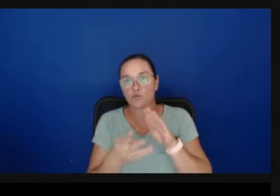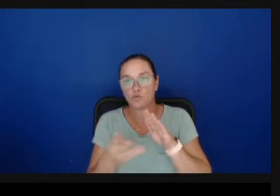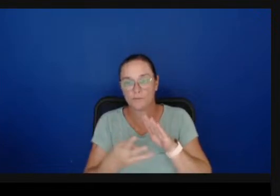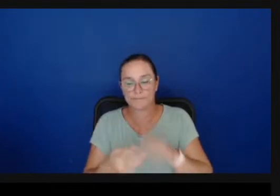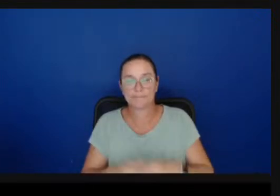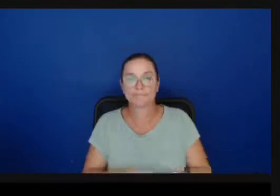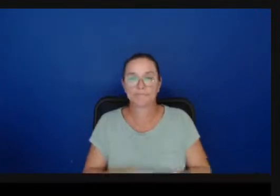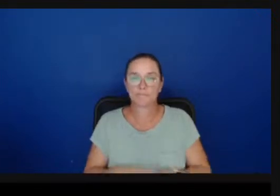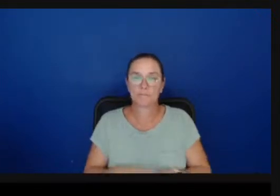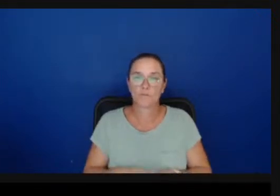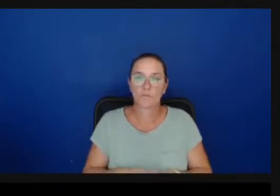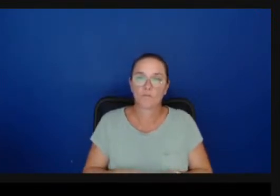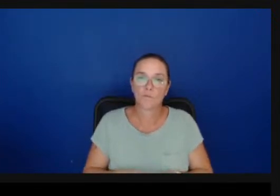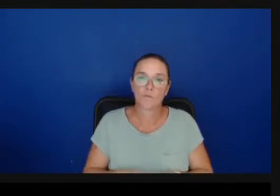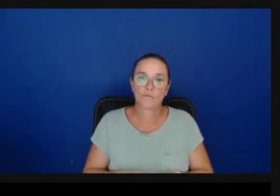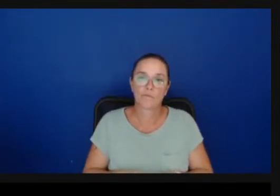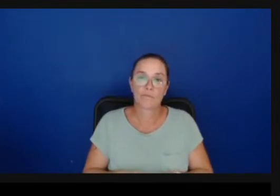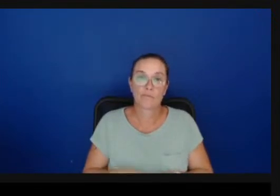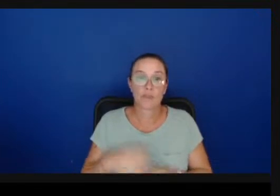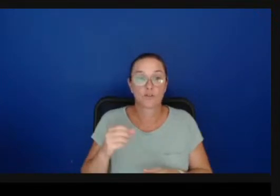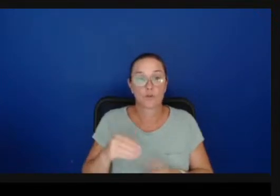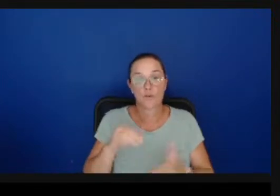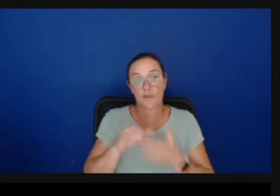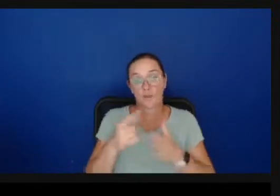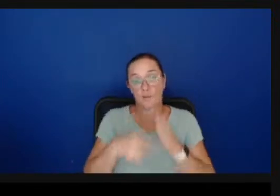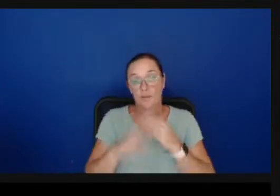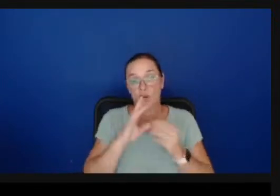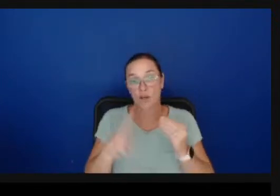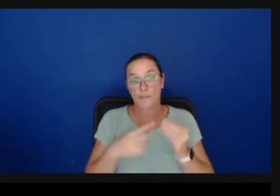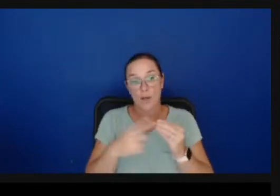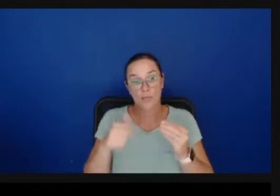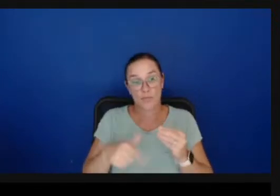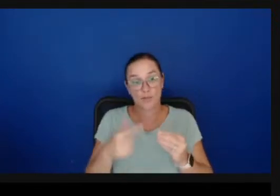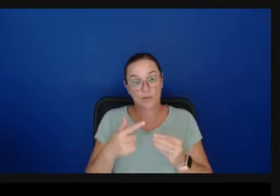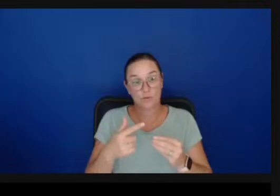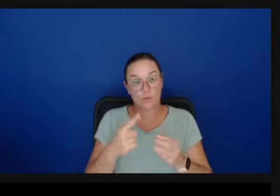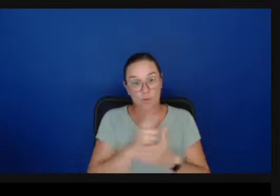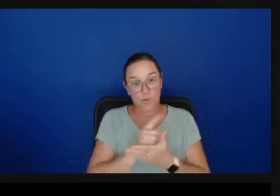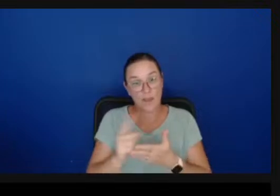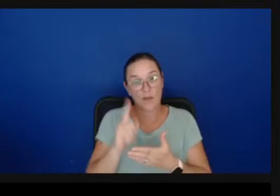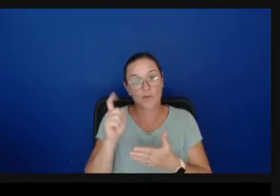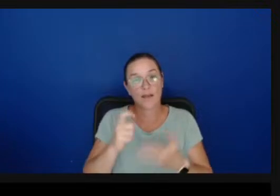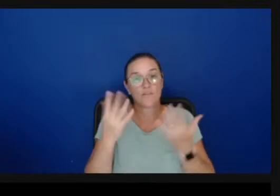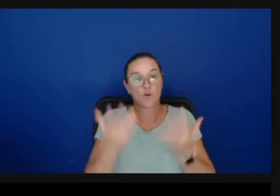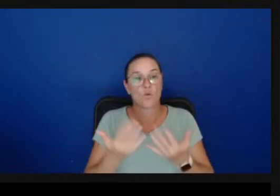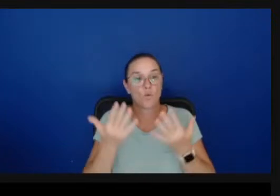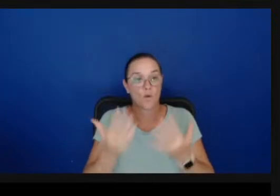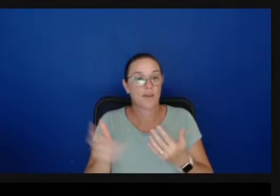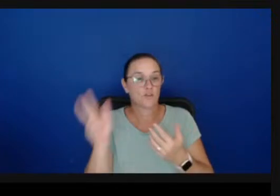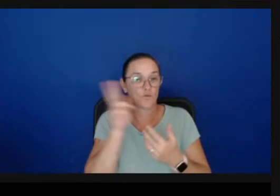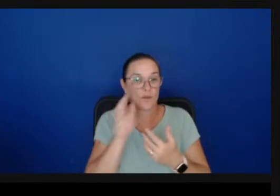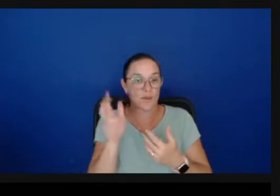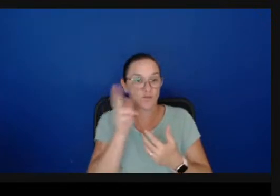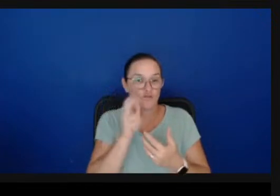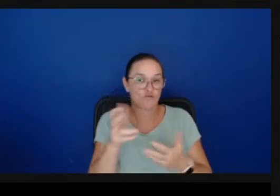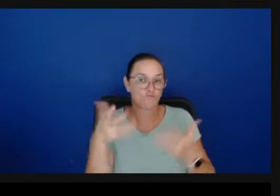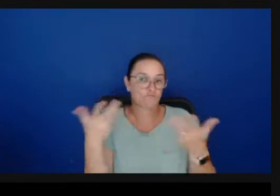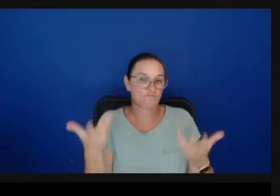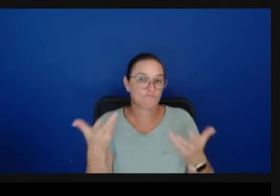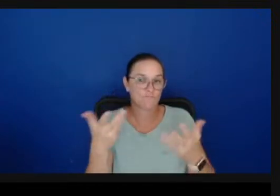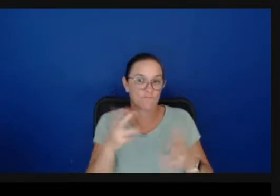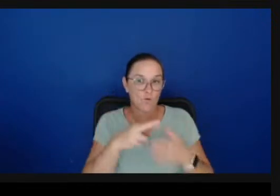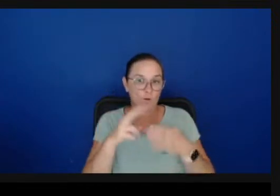So that's what this Volcano Watch this week is, and that's awesome. And we'll have to wait to hear that